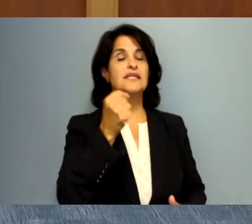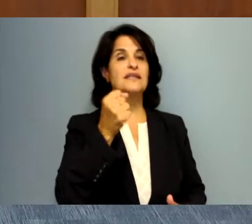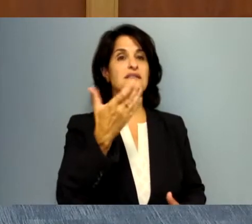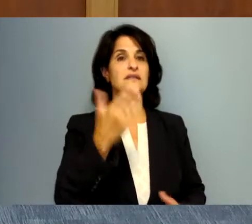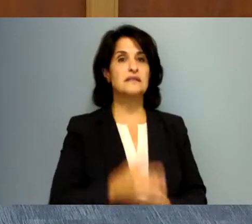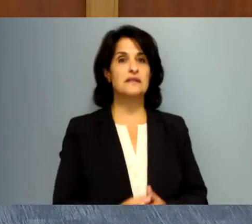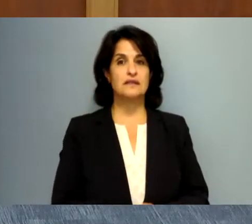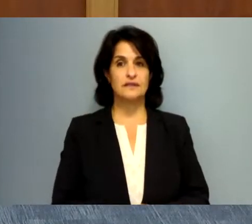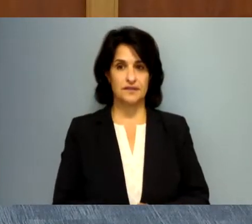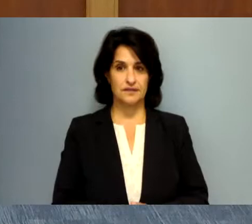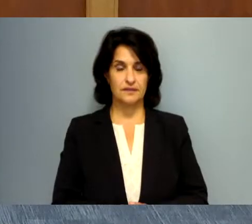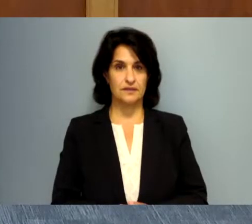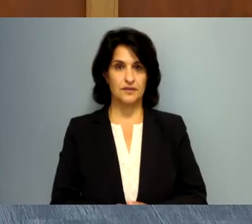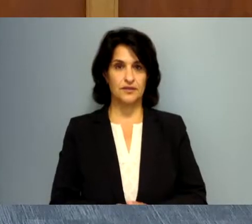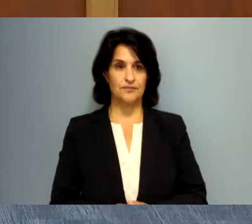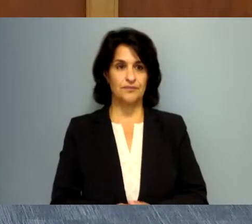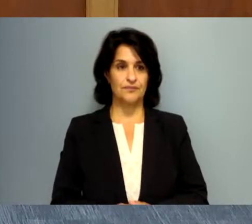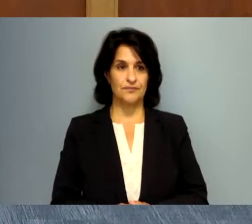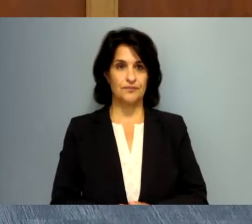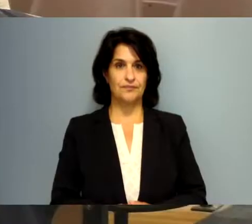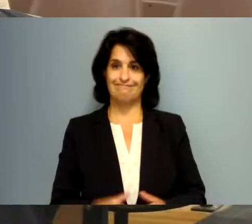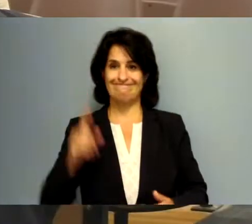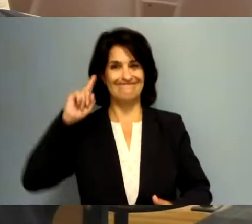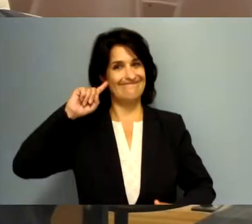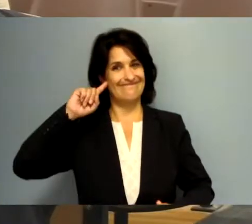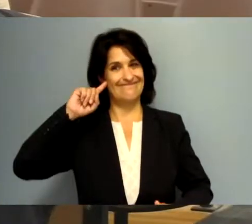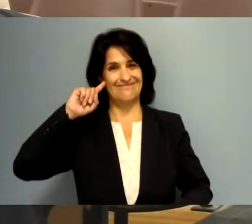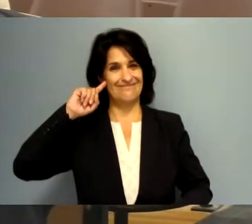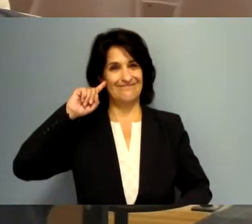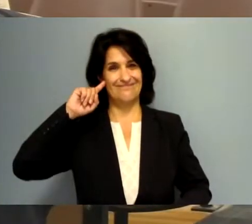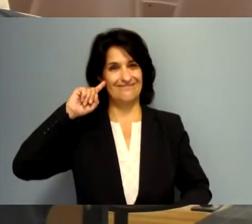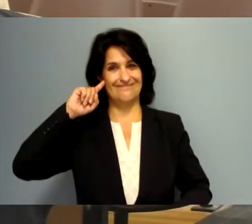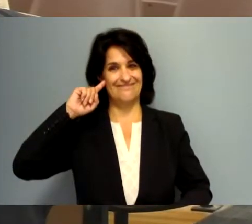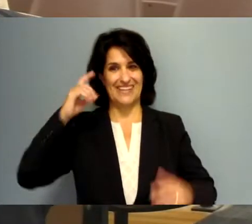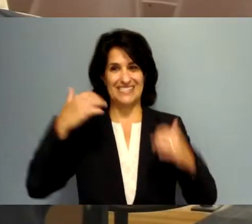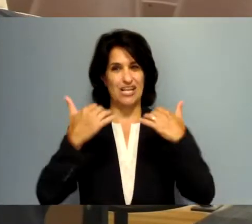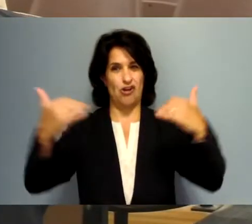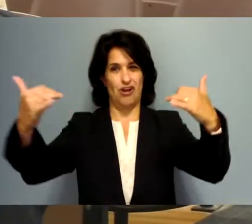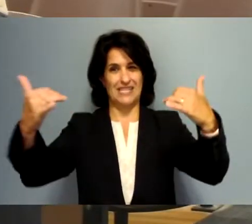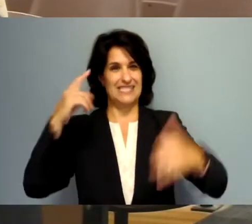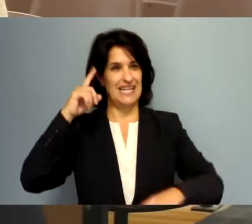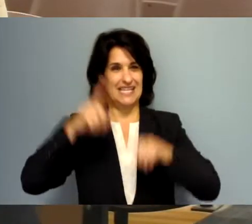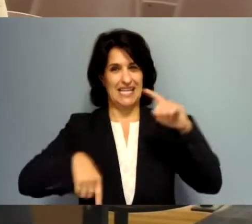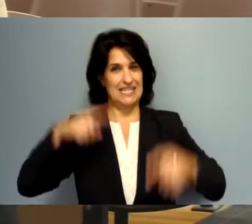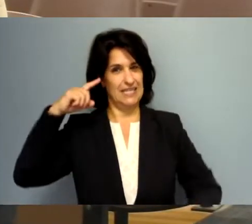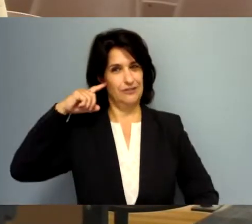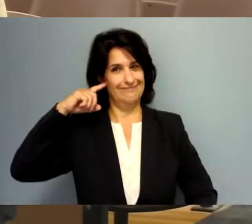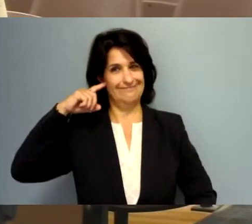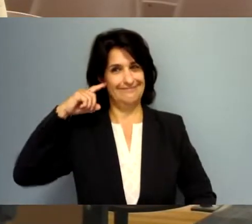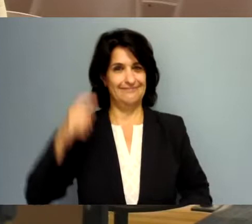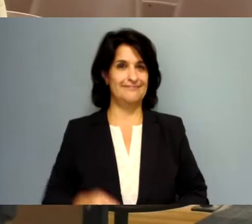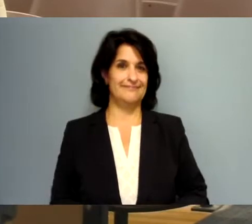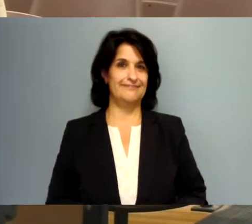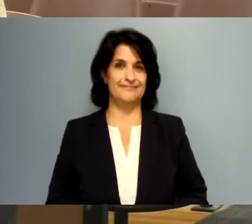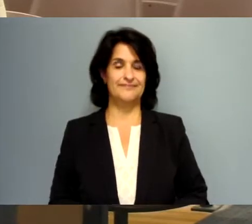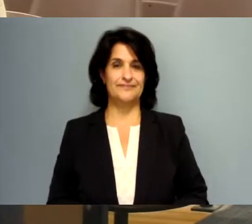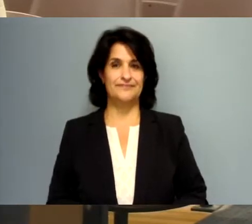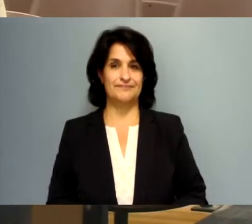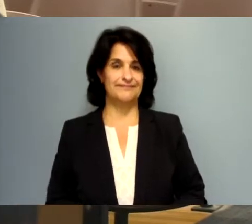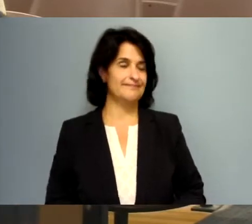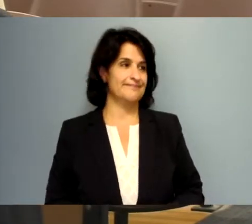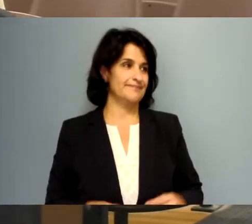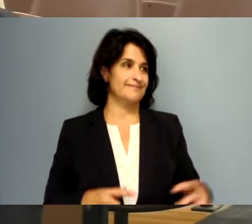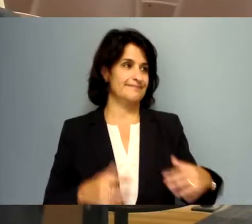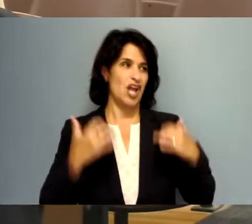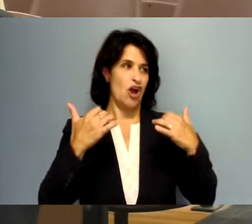please take the PD that's currently listed on here on the union column and move that over to put the dash PD